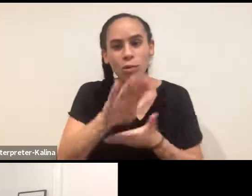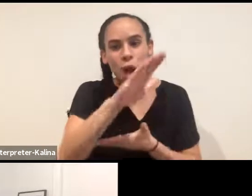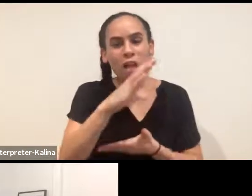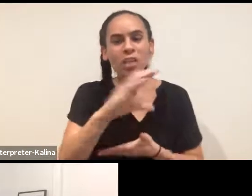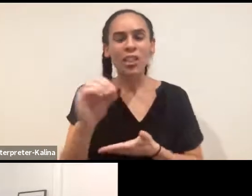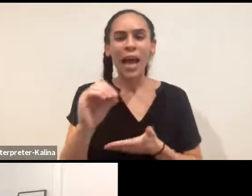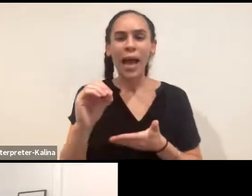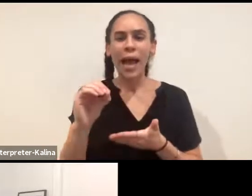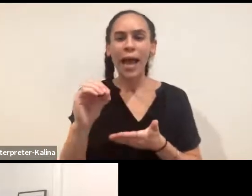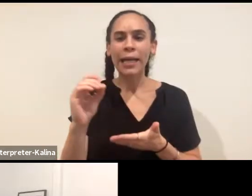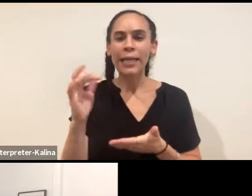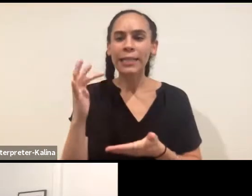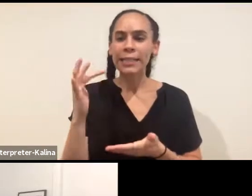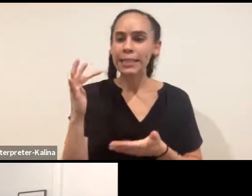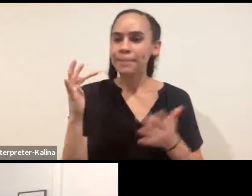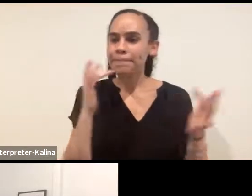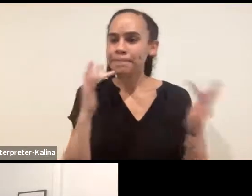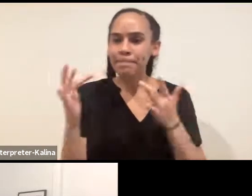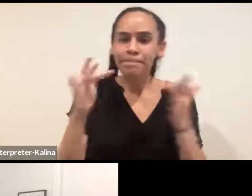different